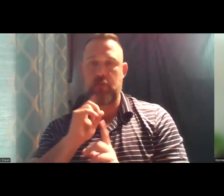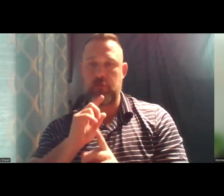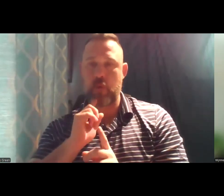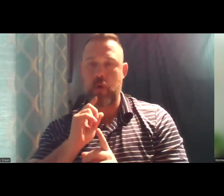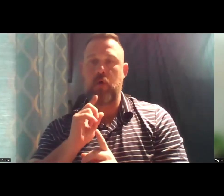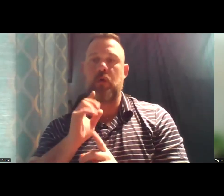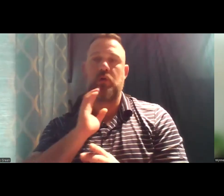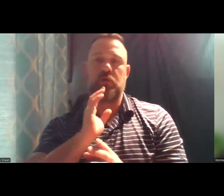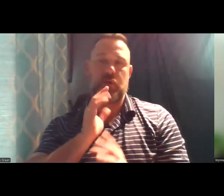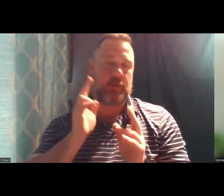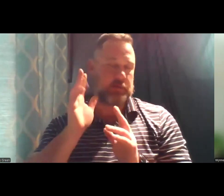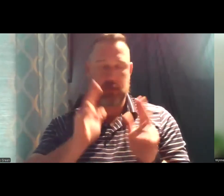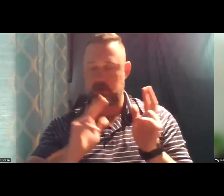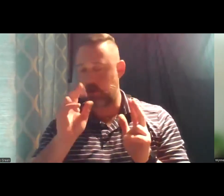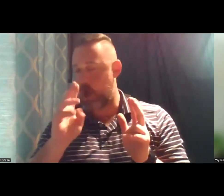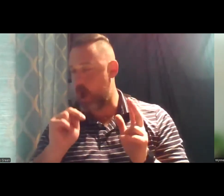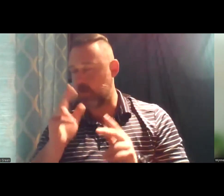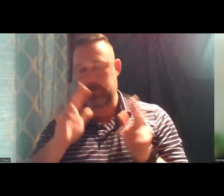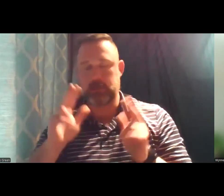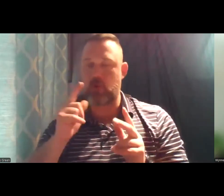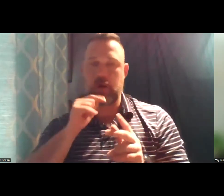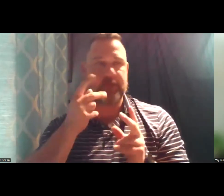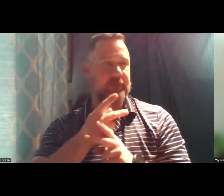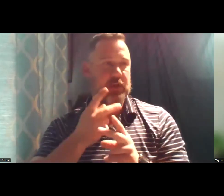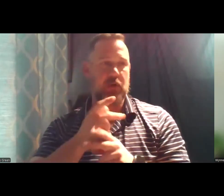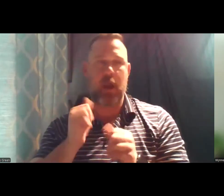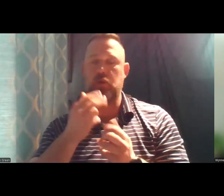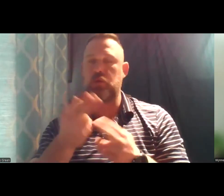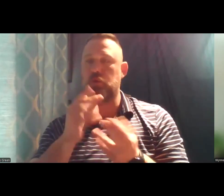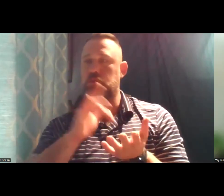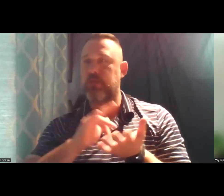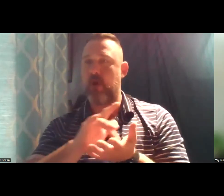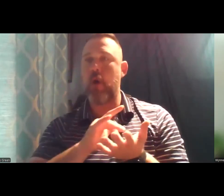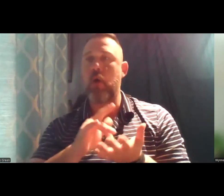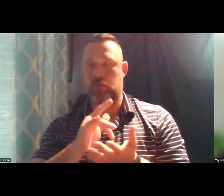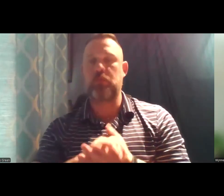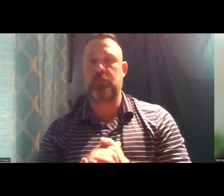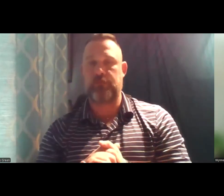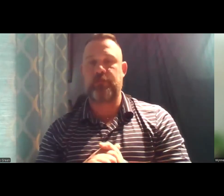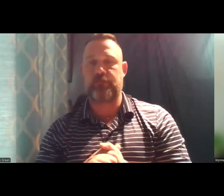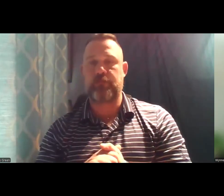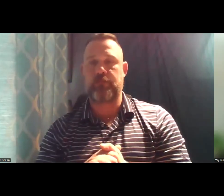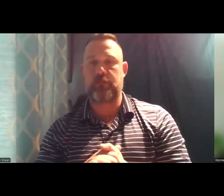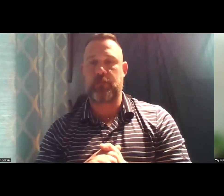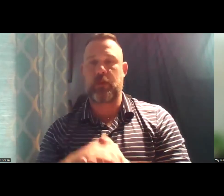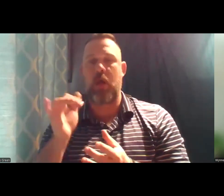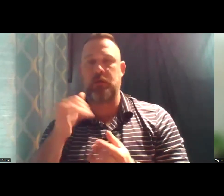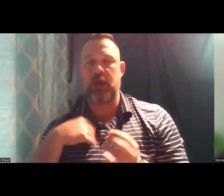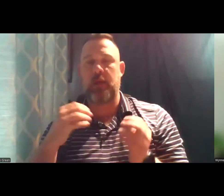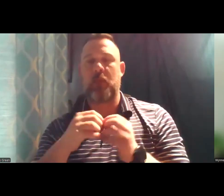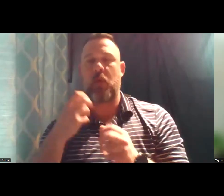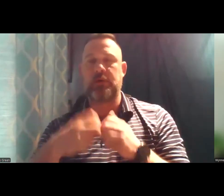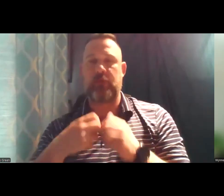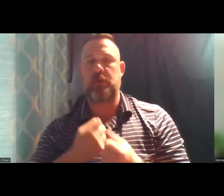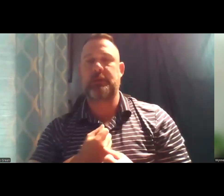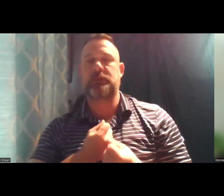get disoriented and could not figure out how to use the smartphone he gave him. He also had more difficulty